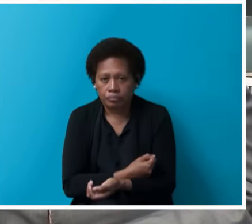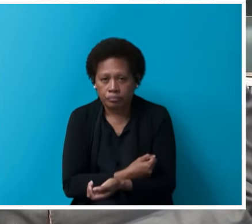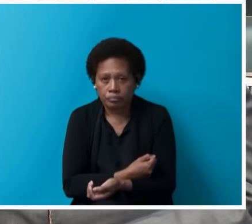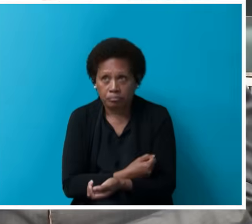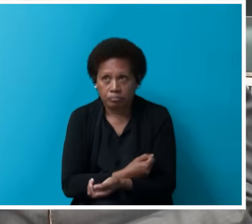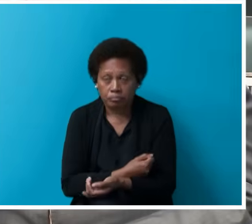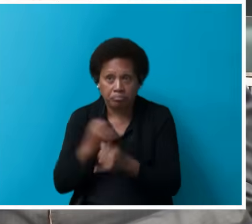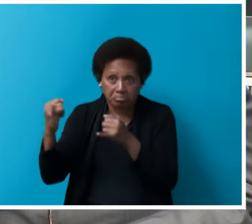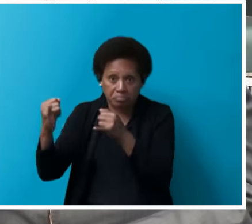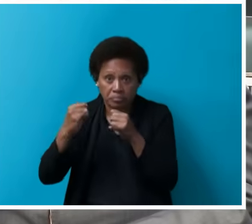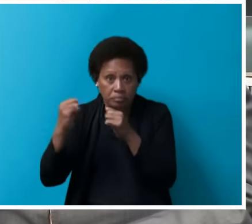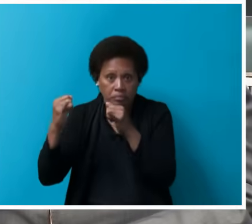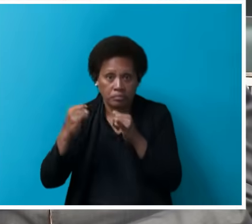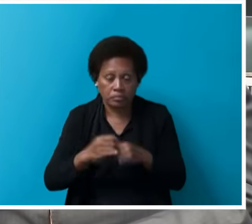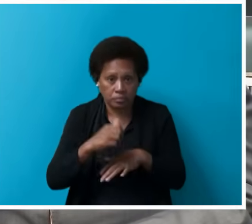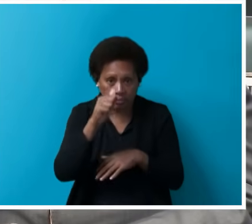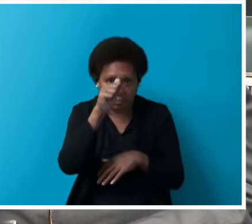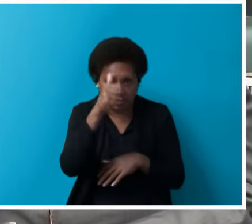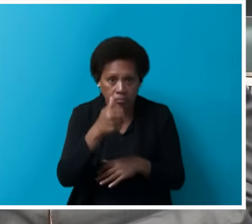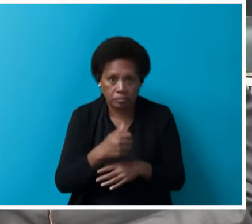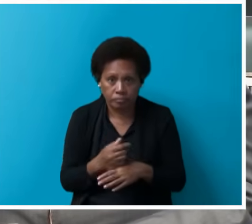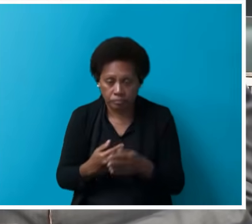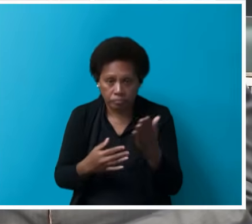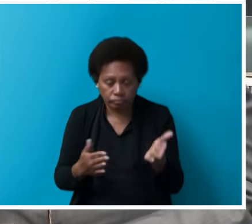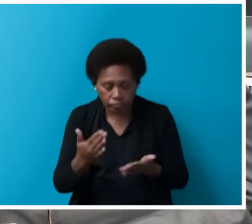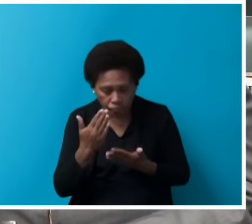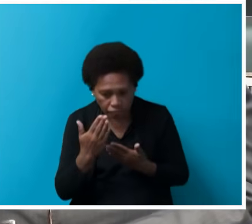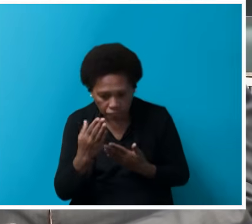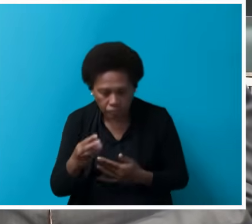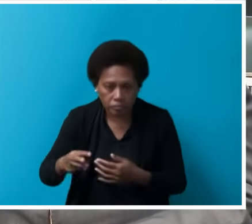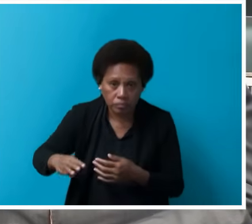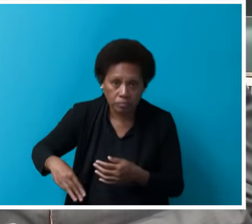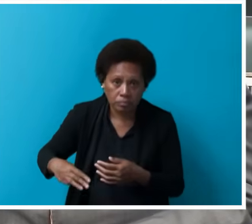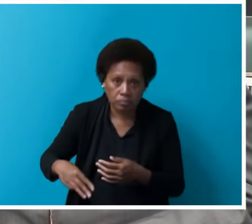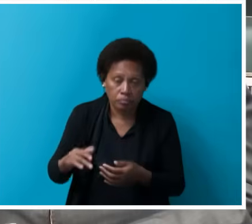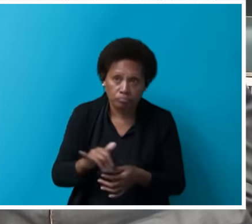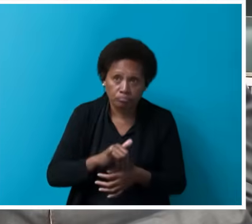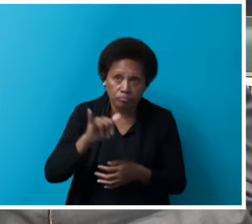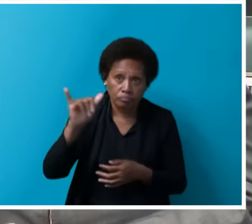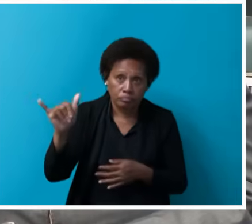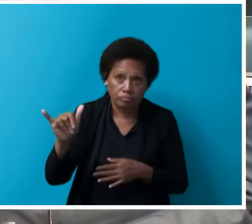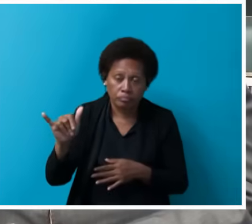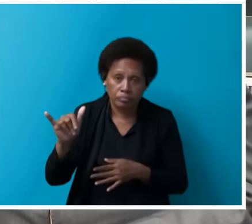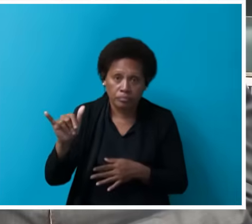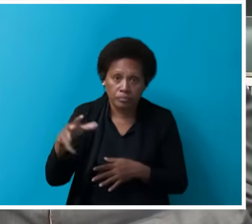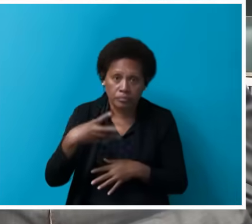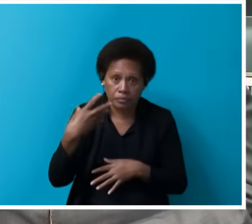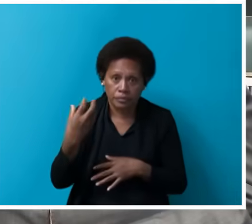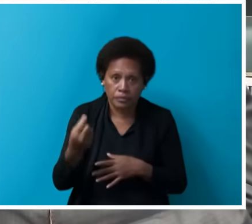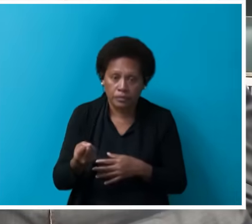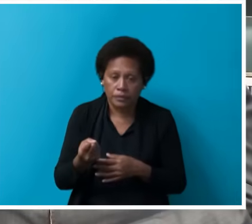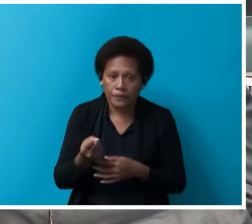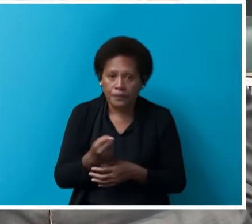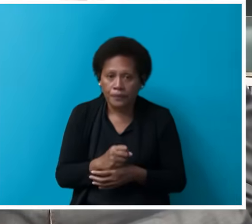Australia and New Zealand. Here is an honorable member. He goes to Indian High Commission function and says how great